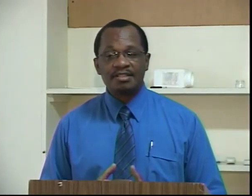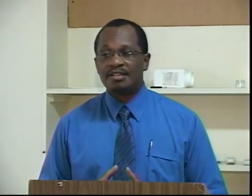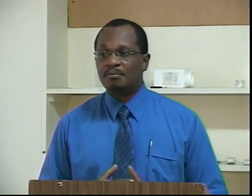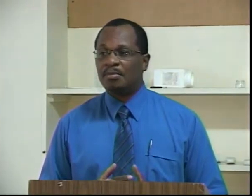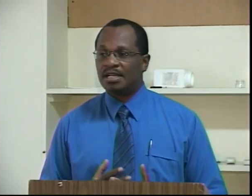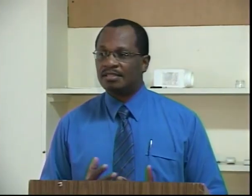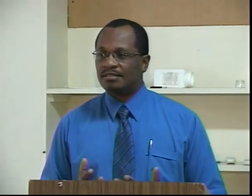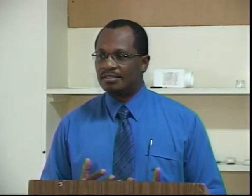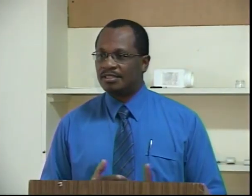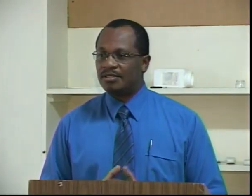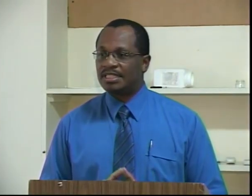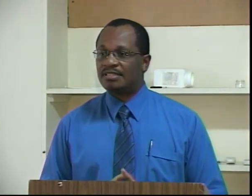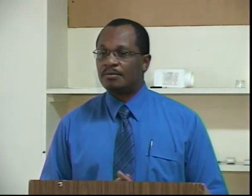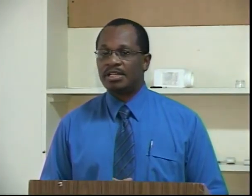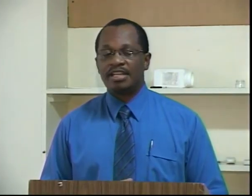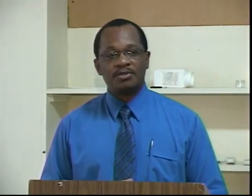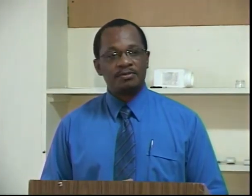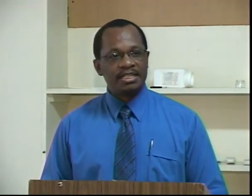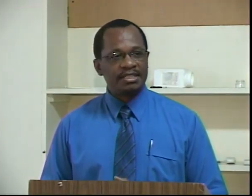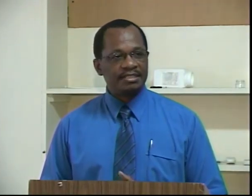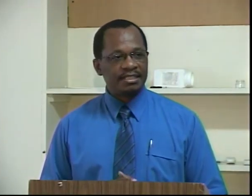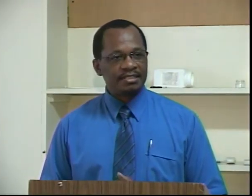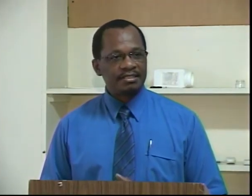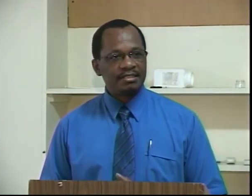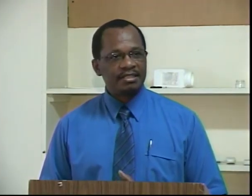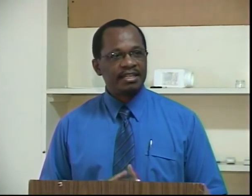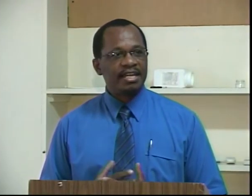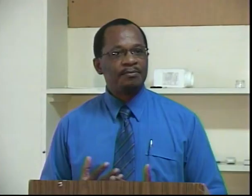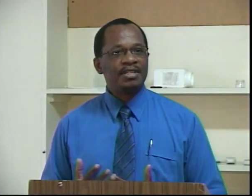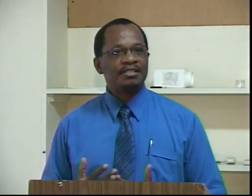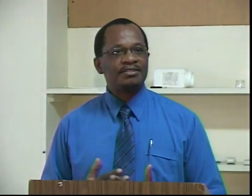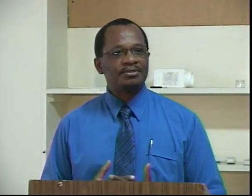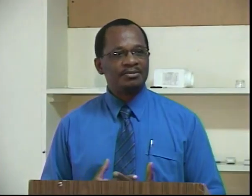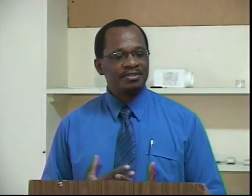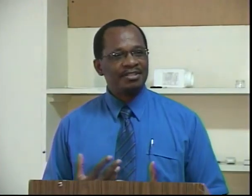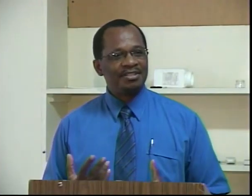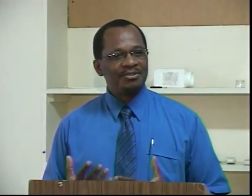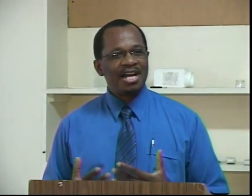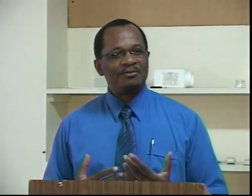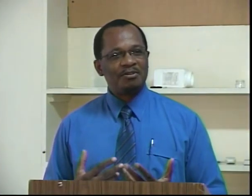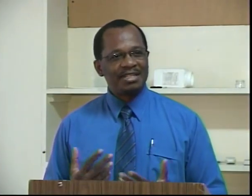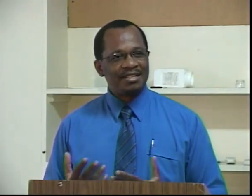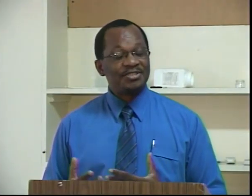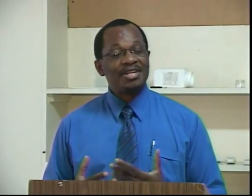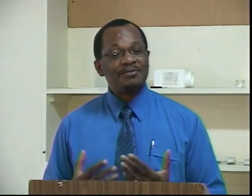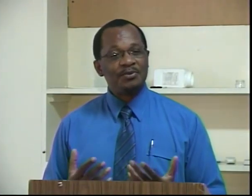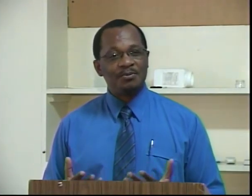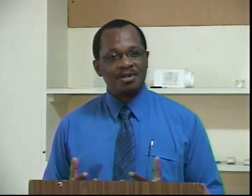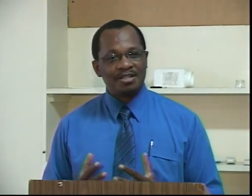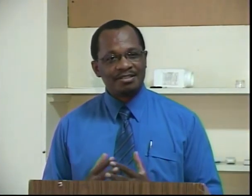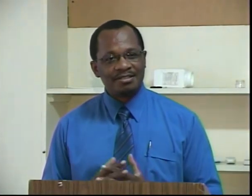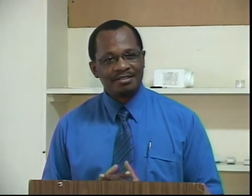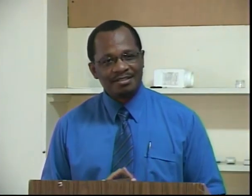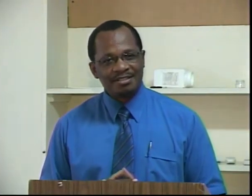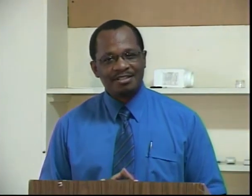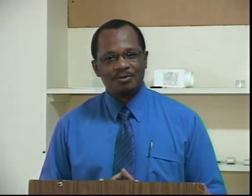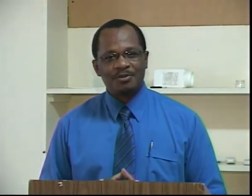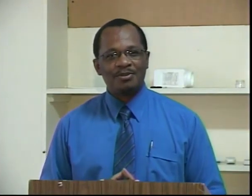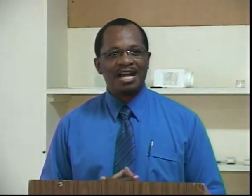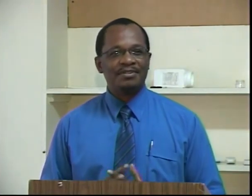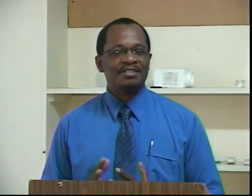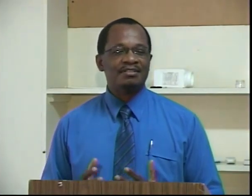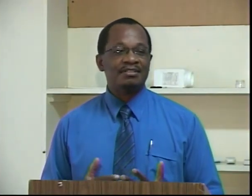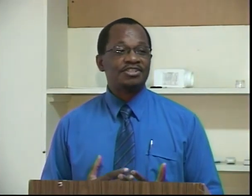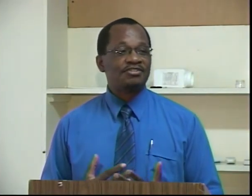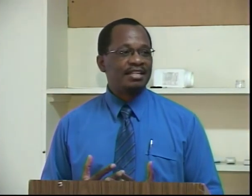organizations. But this number here would really assist in helping us to have our meetings whenever we want,